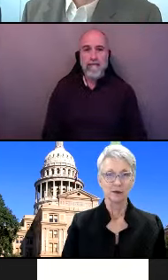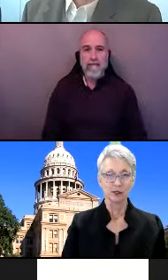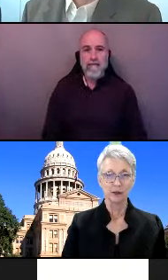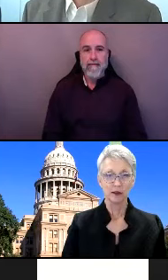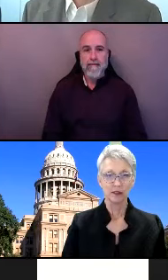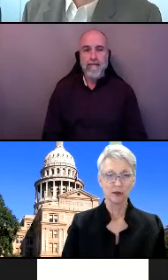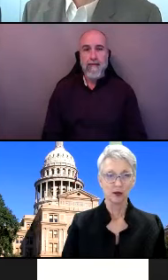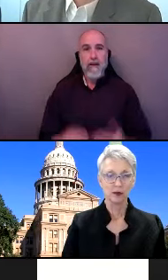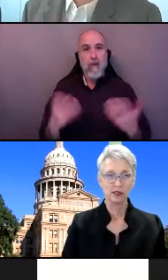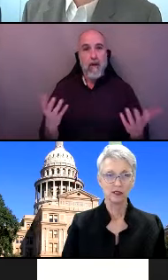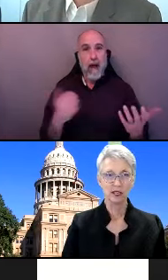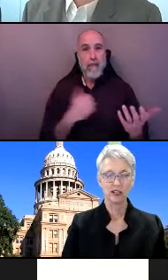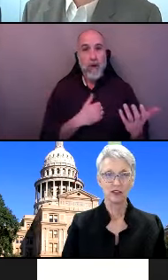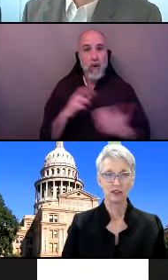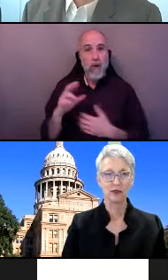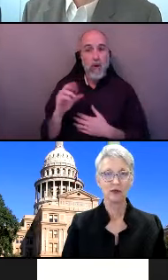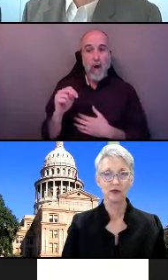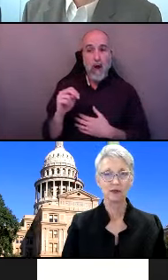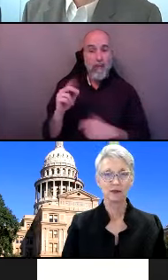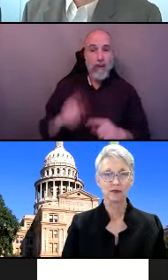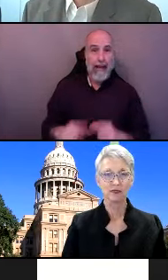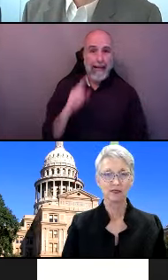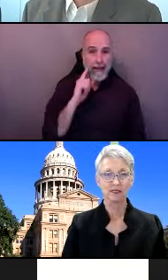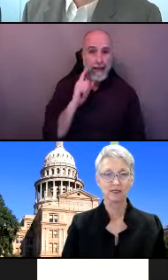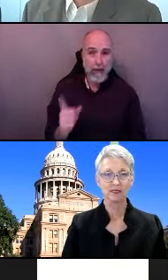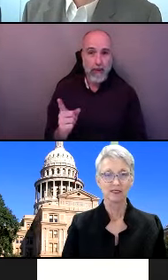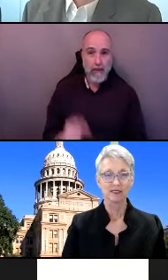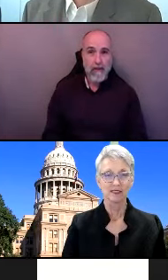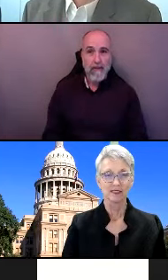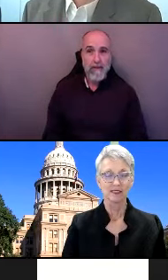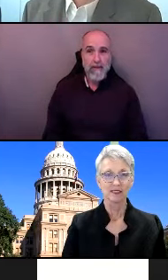Well, I'm sorry about that. Ron, we still can't hear you.